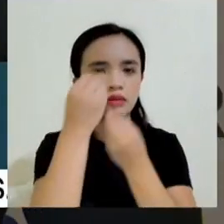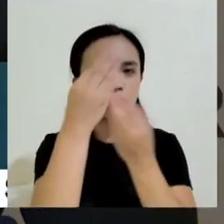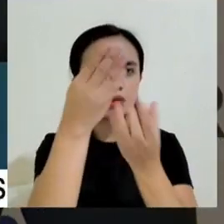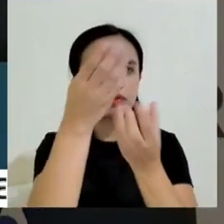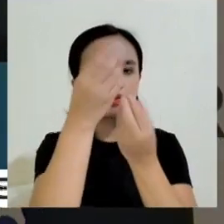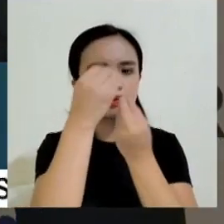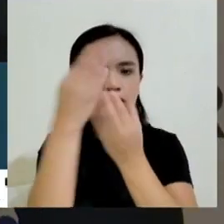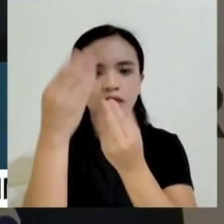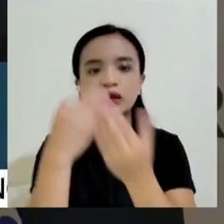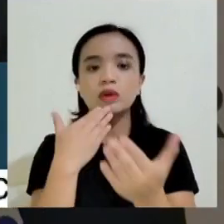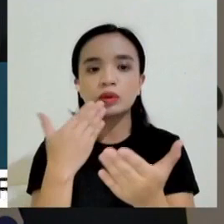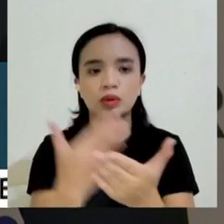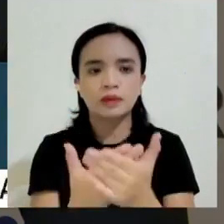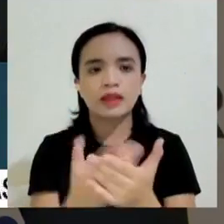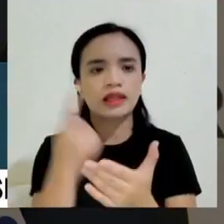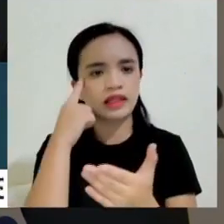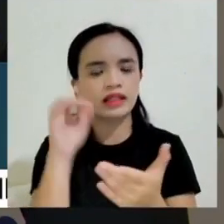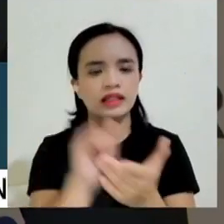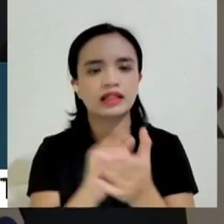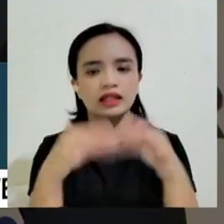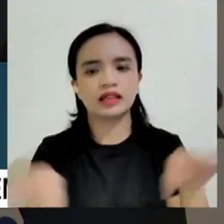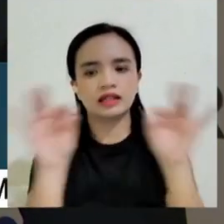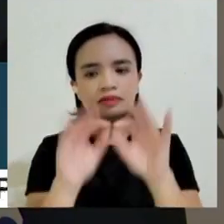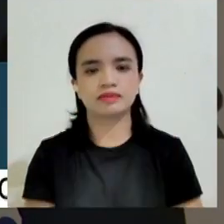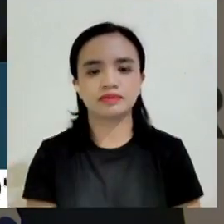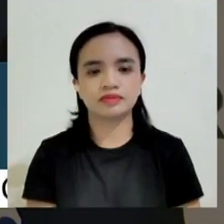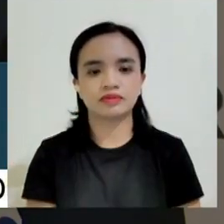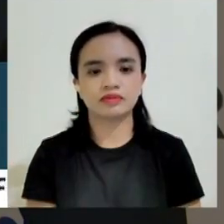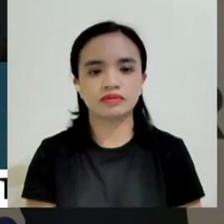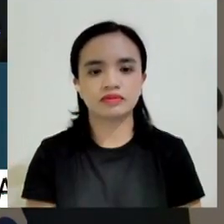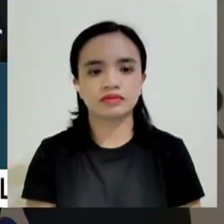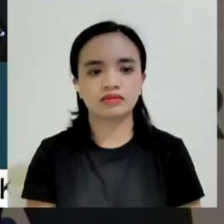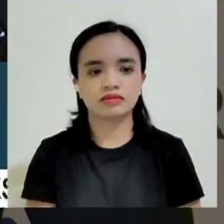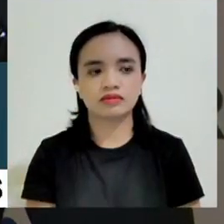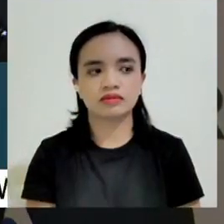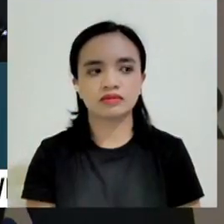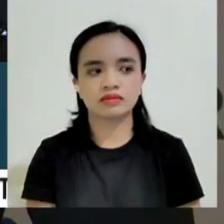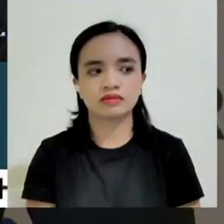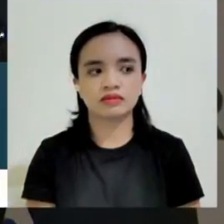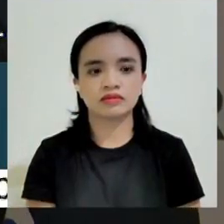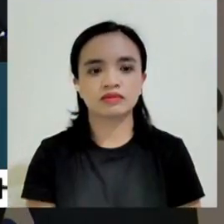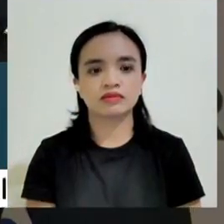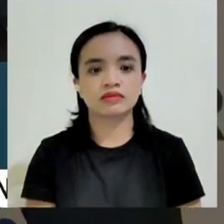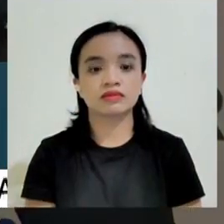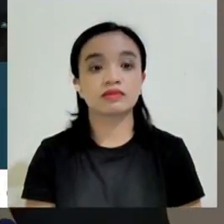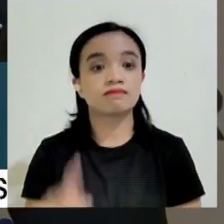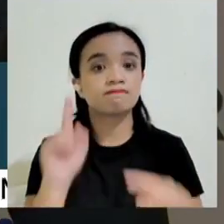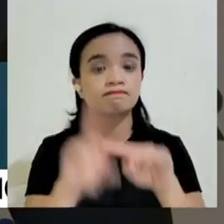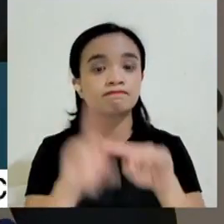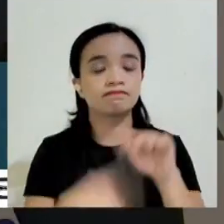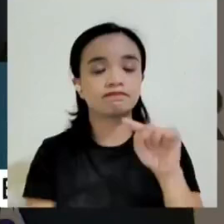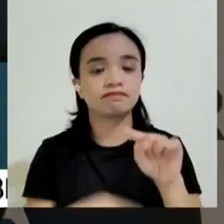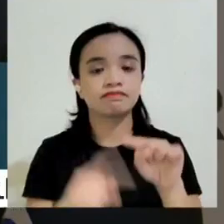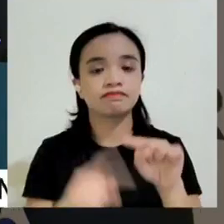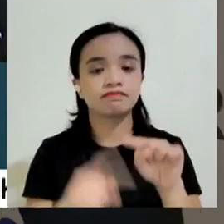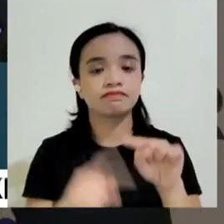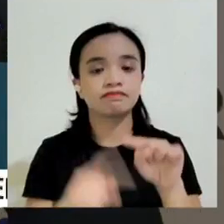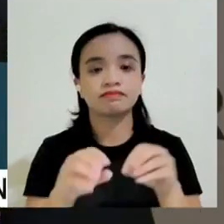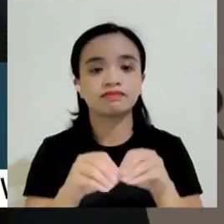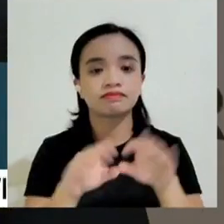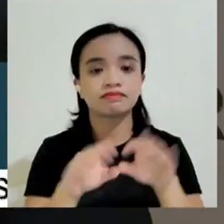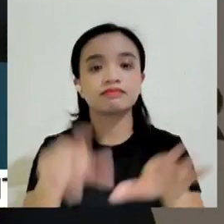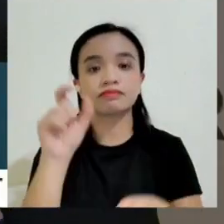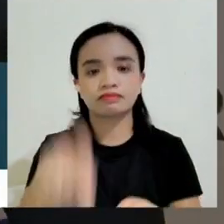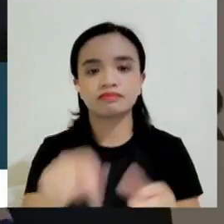be posturing all. It has to be true, it has to be effective, and it ideally should